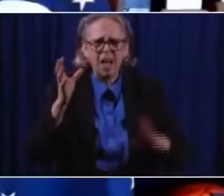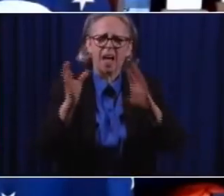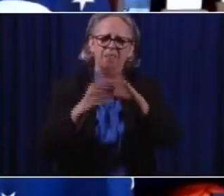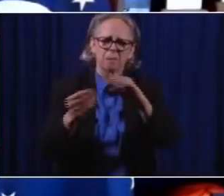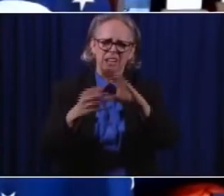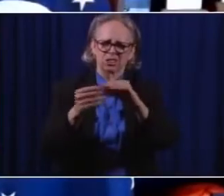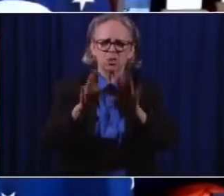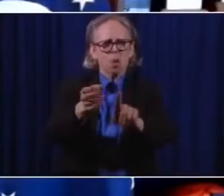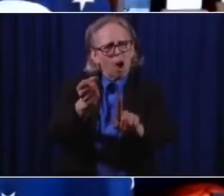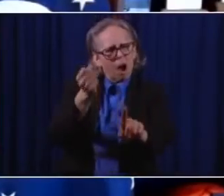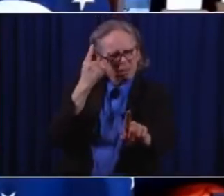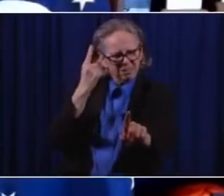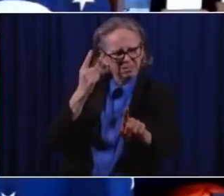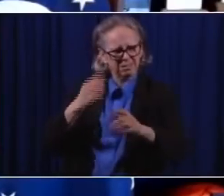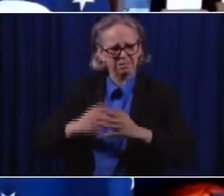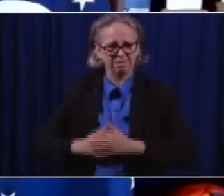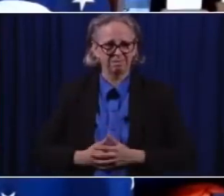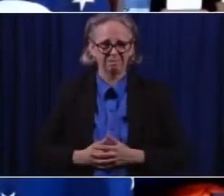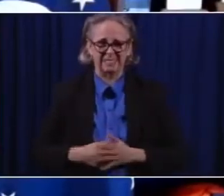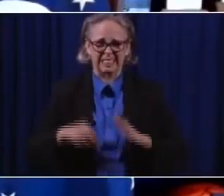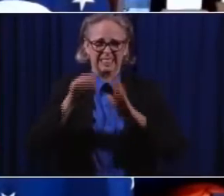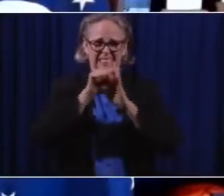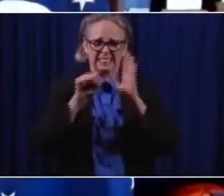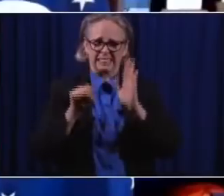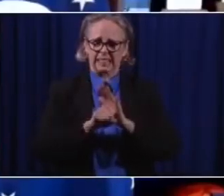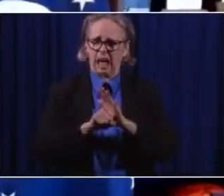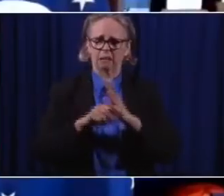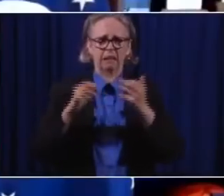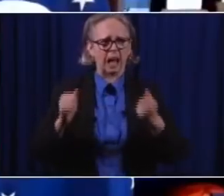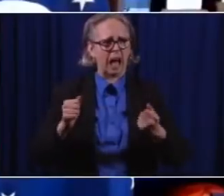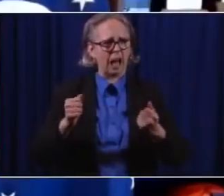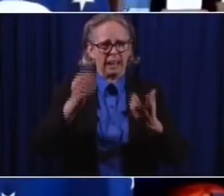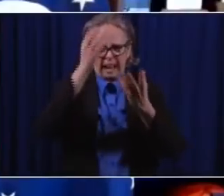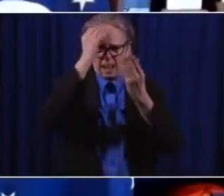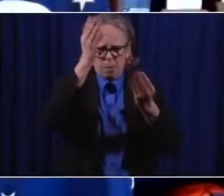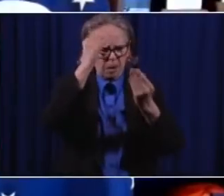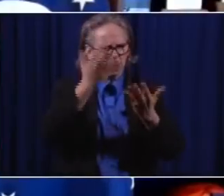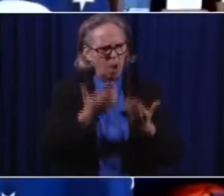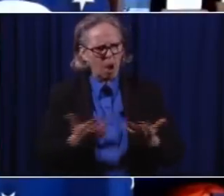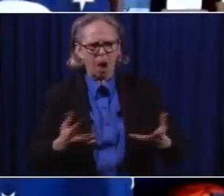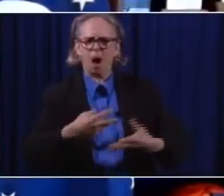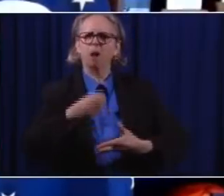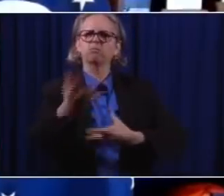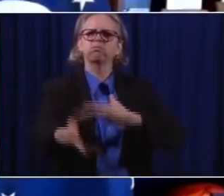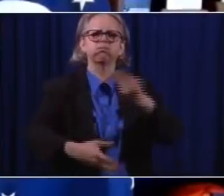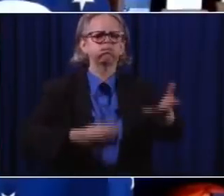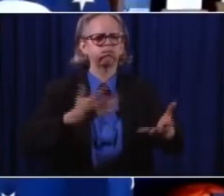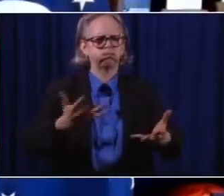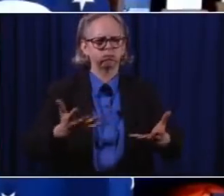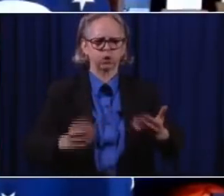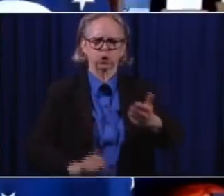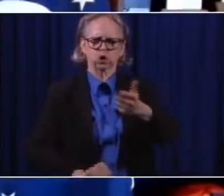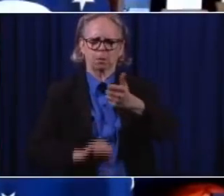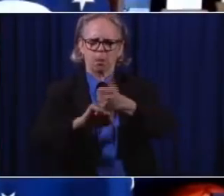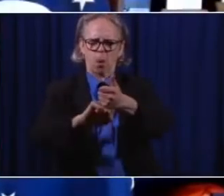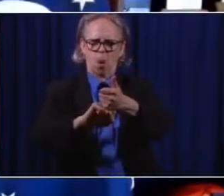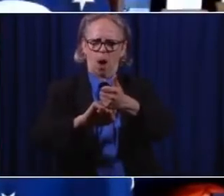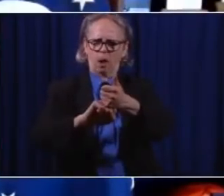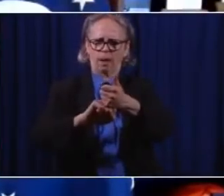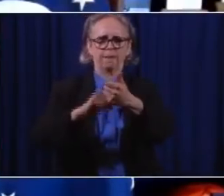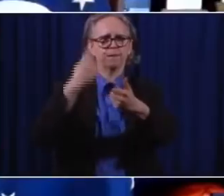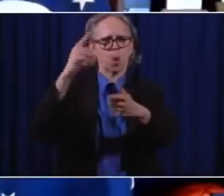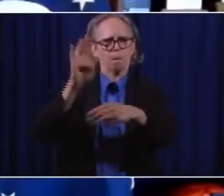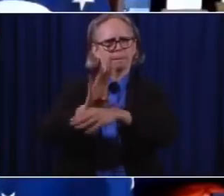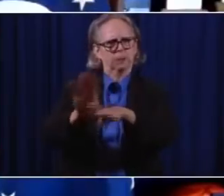can to help them help us make sure we keep things open. But we also can't be tone deaf to